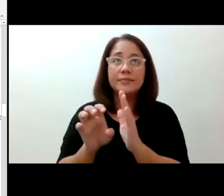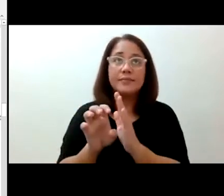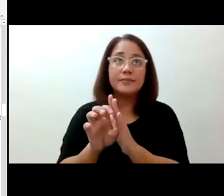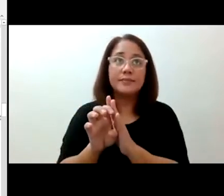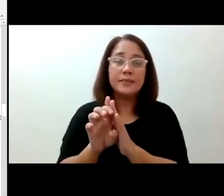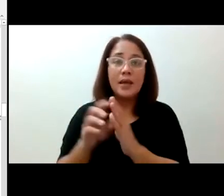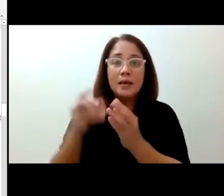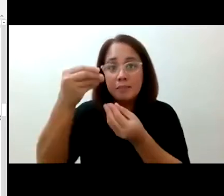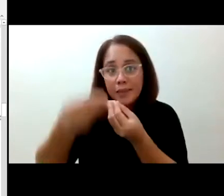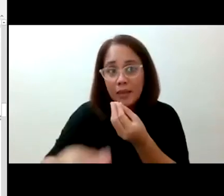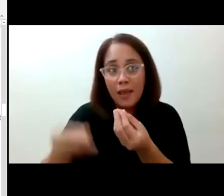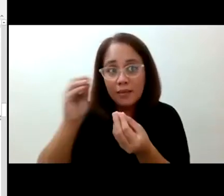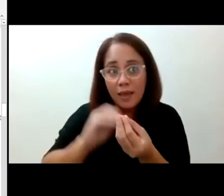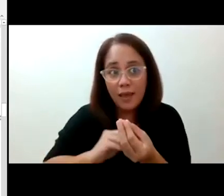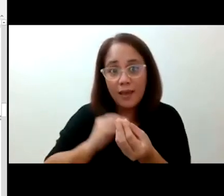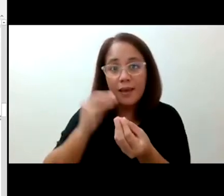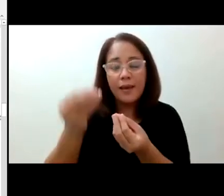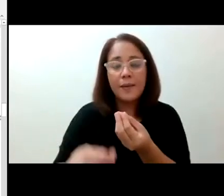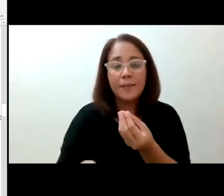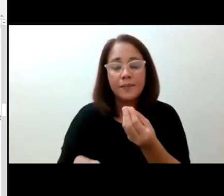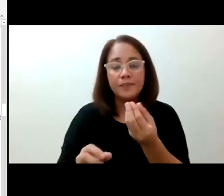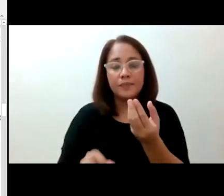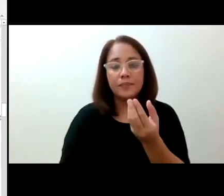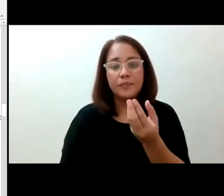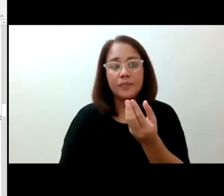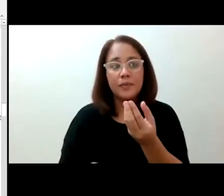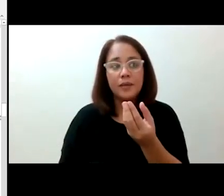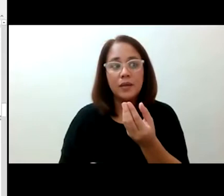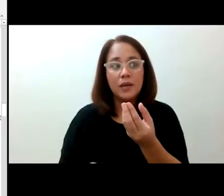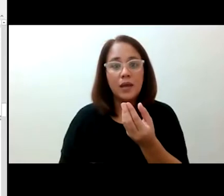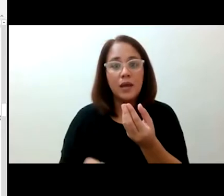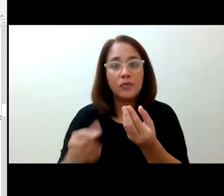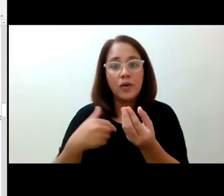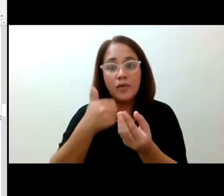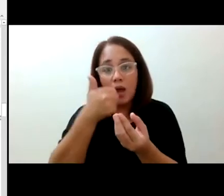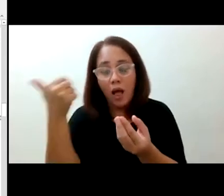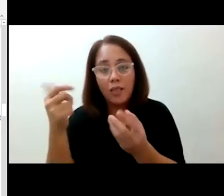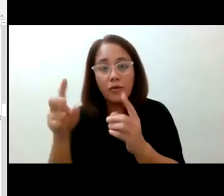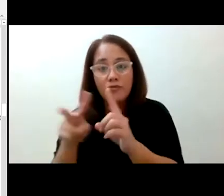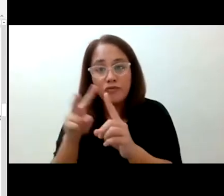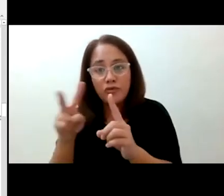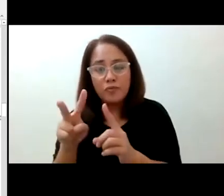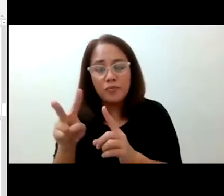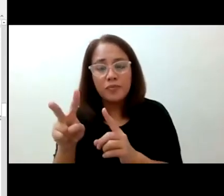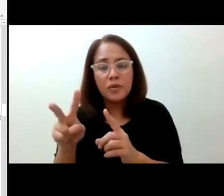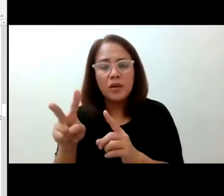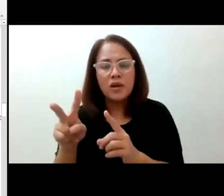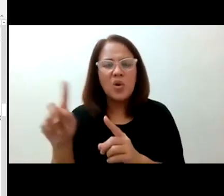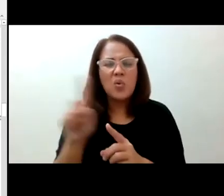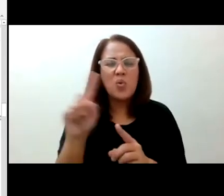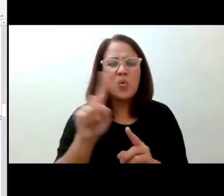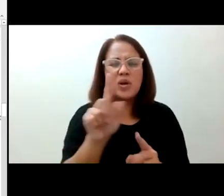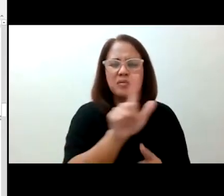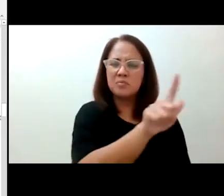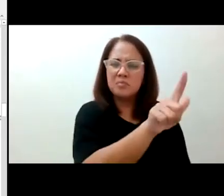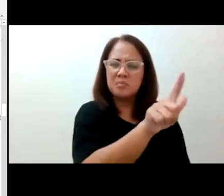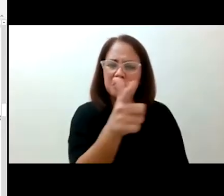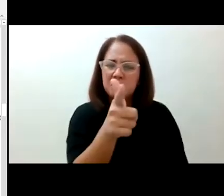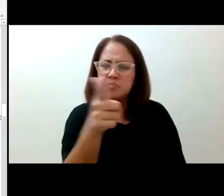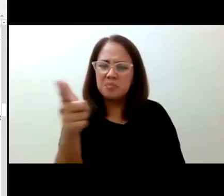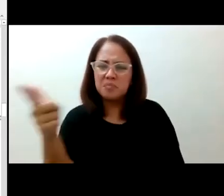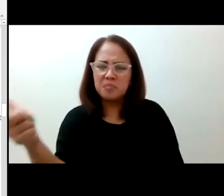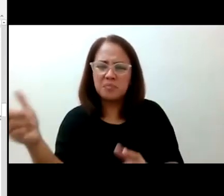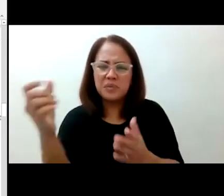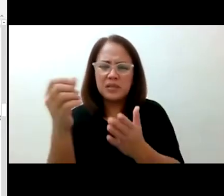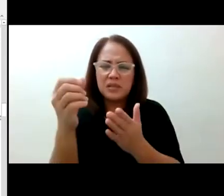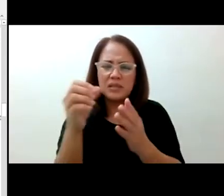banana, and then you have another verb. What would be the order of a sentence with man,